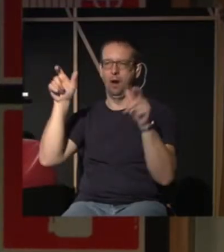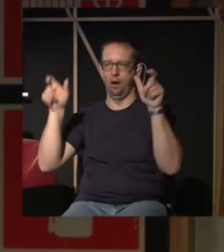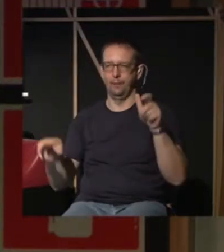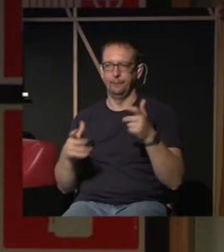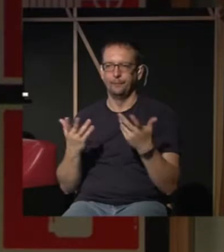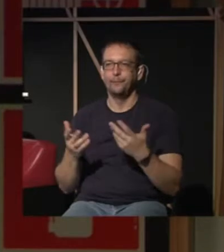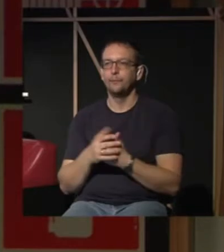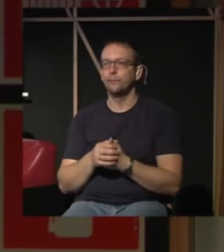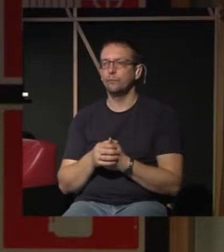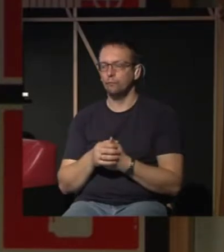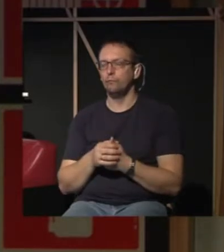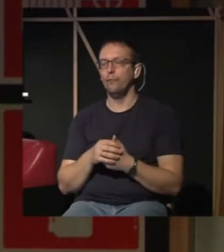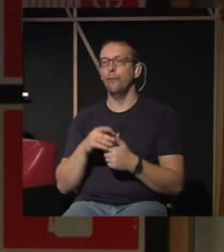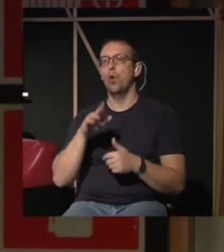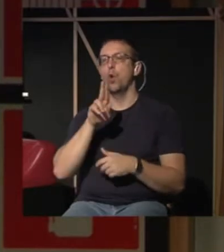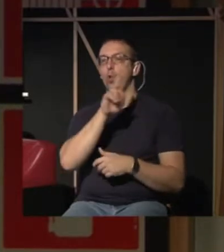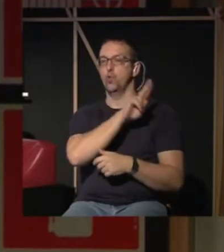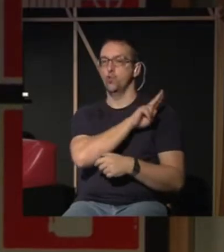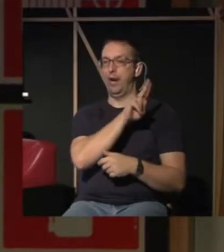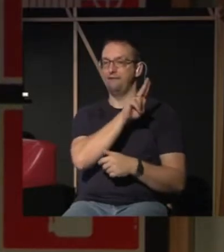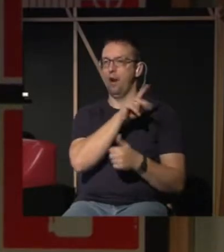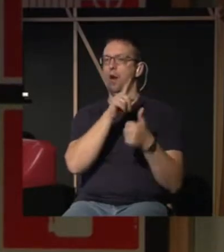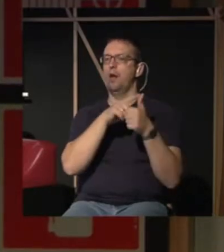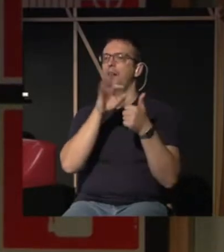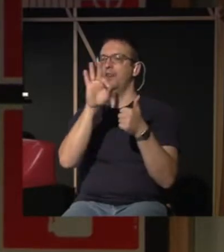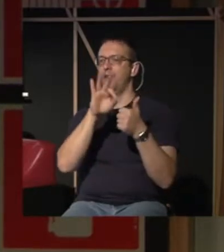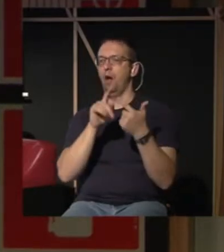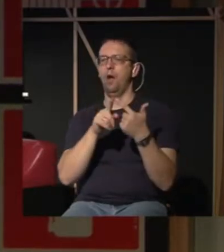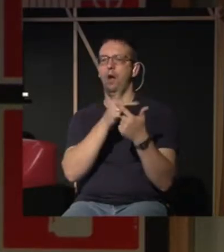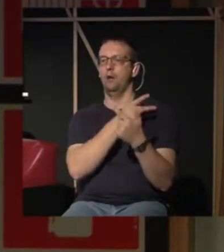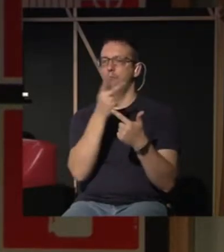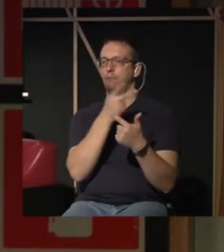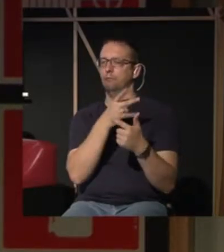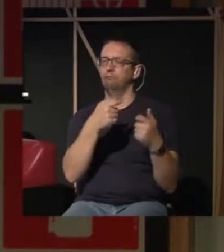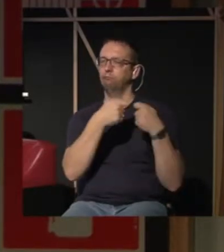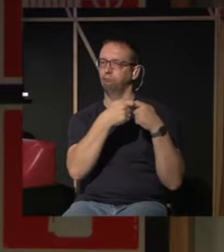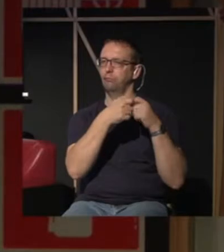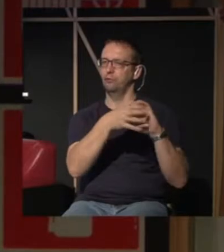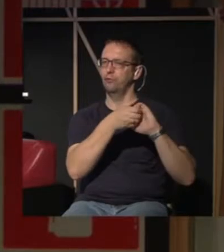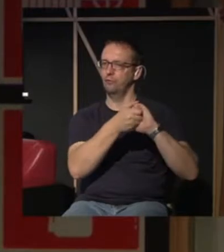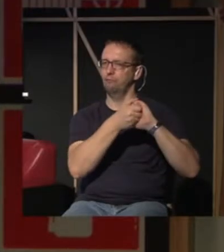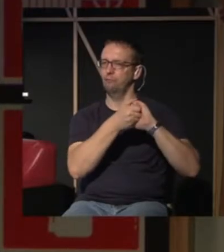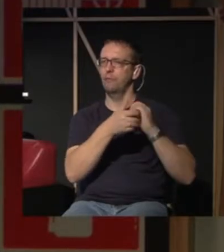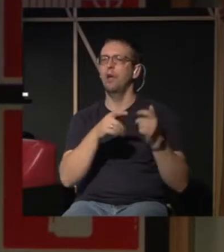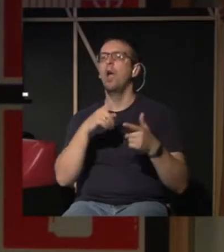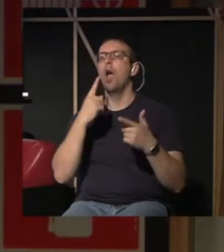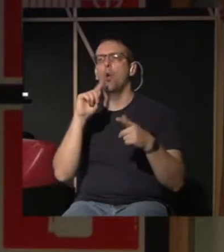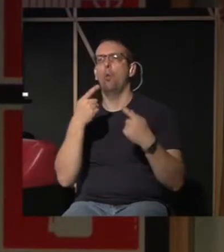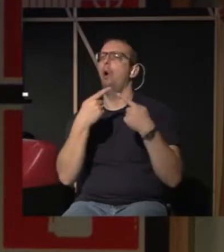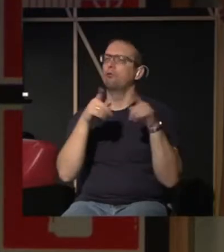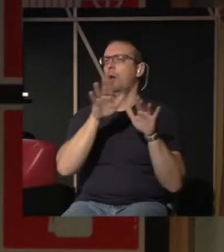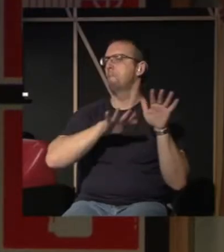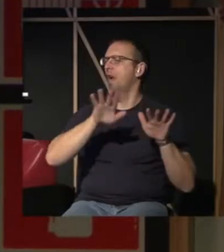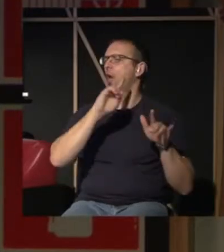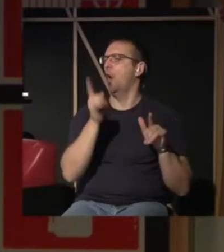are quite aligned. We also work in other spheres, so we do work in climate change, in offsetting all of our emissions. We